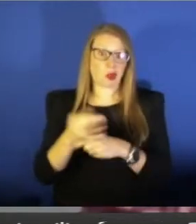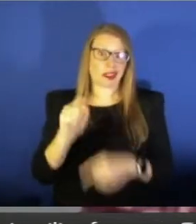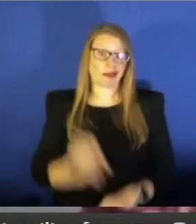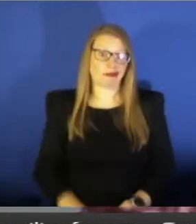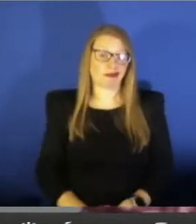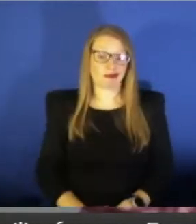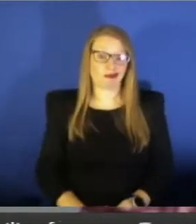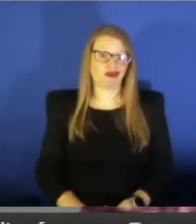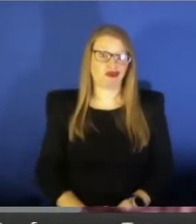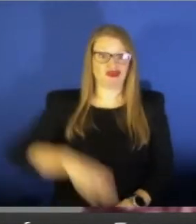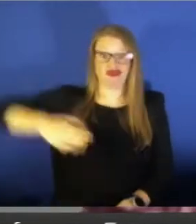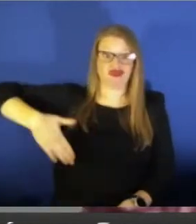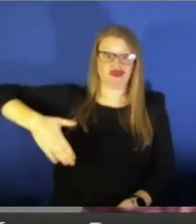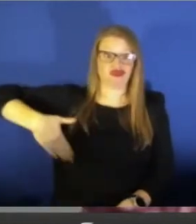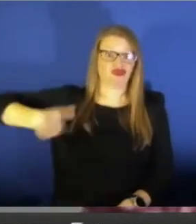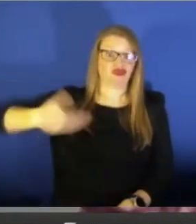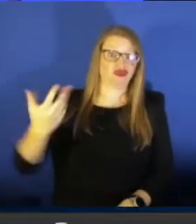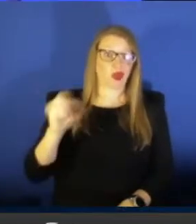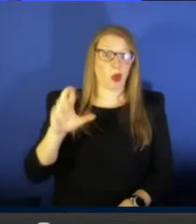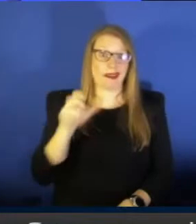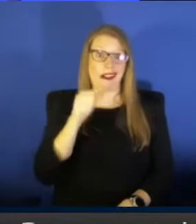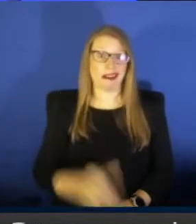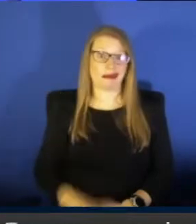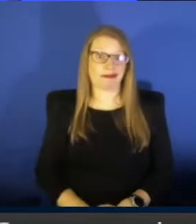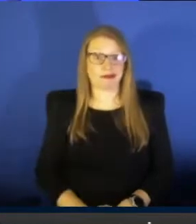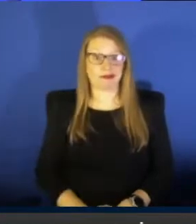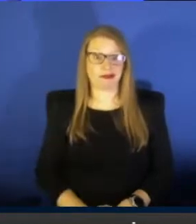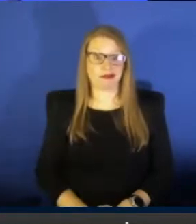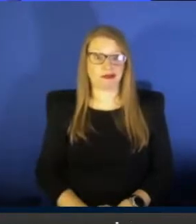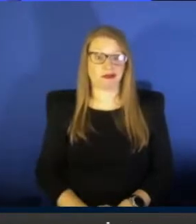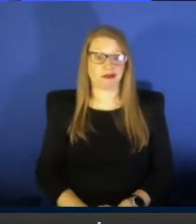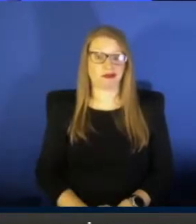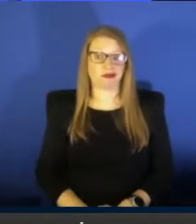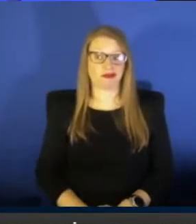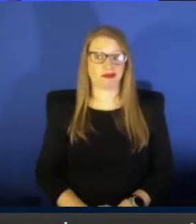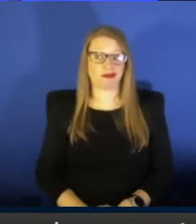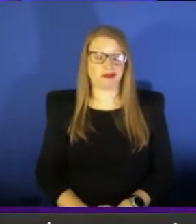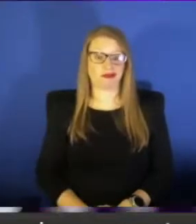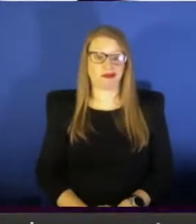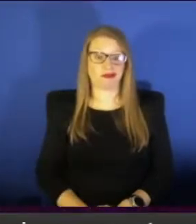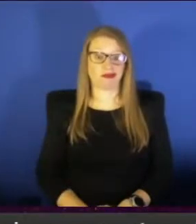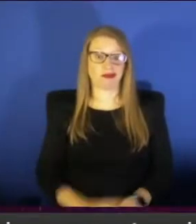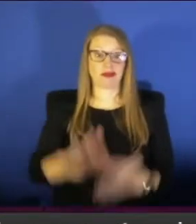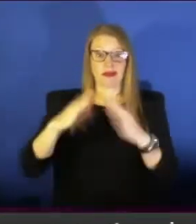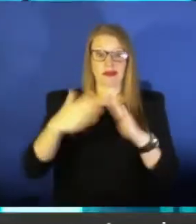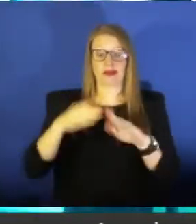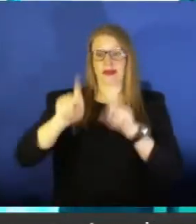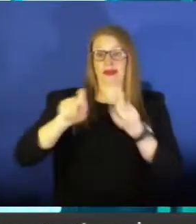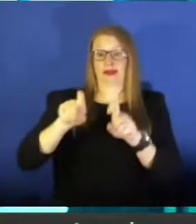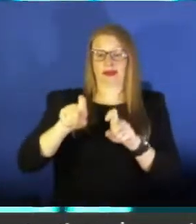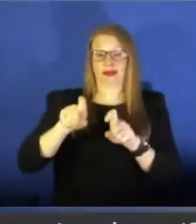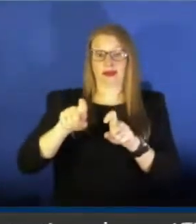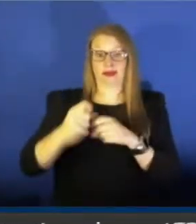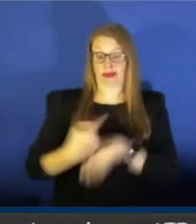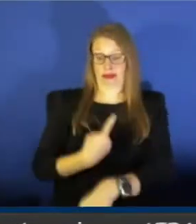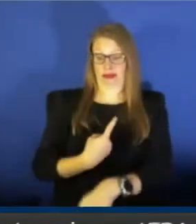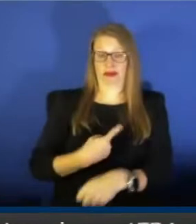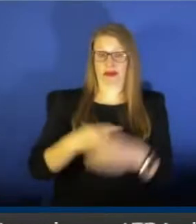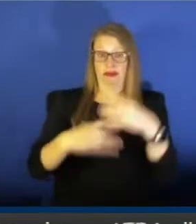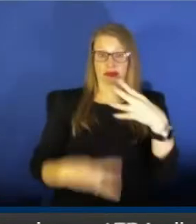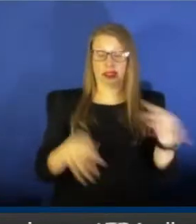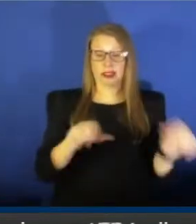We've specifically just been trying to target and from shall I say, a cafeteria style approach with what we call